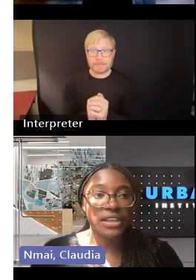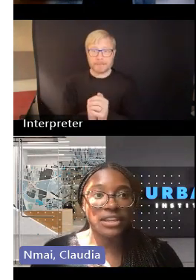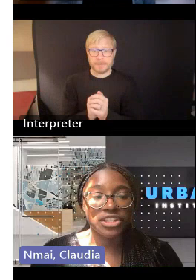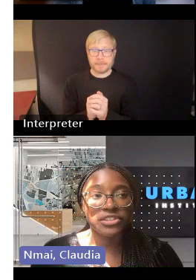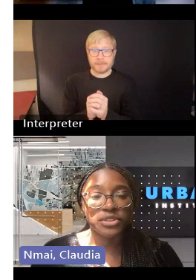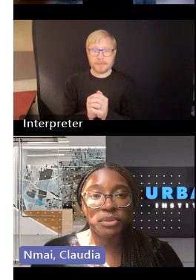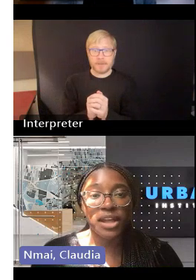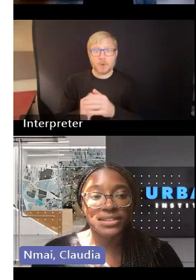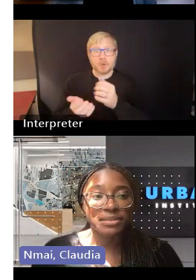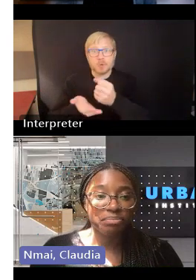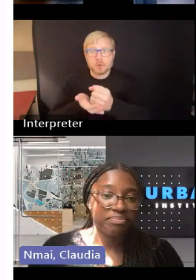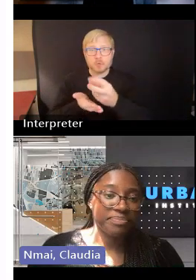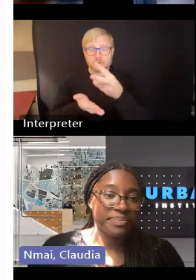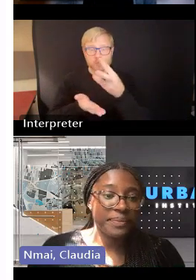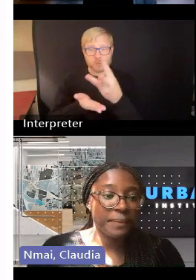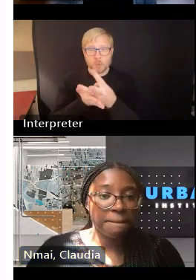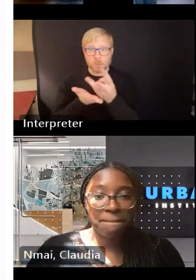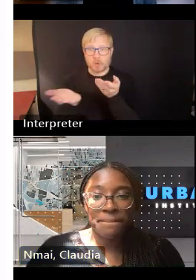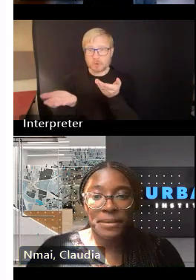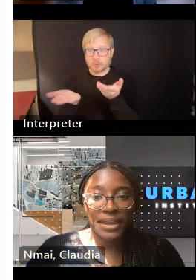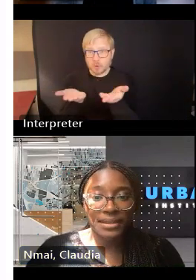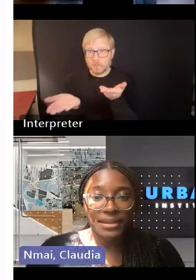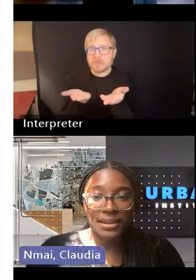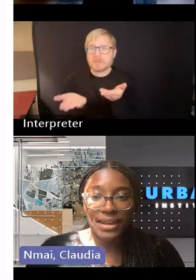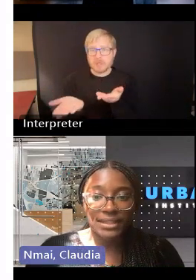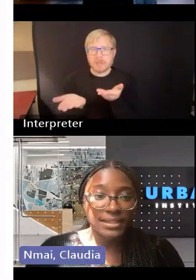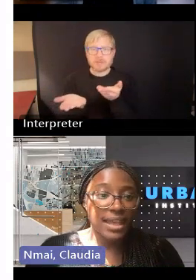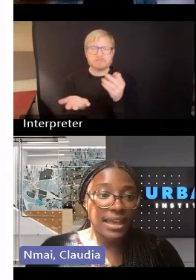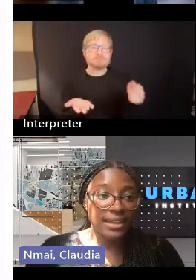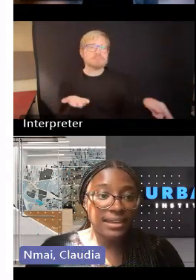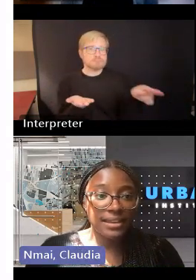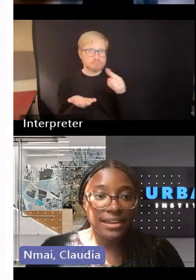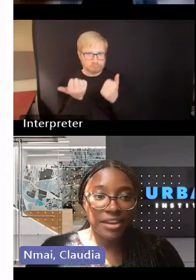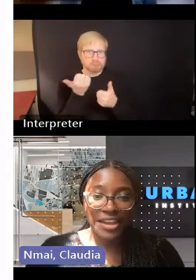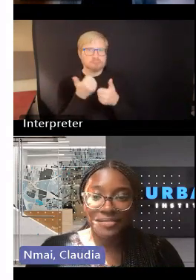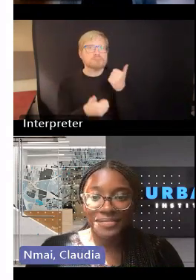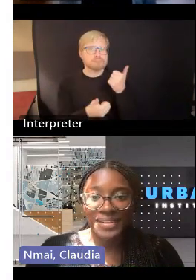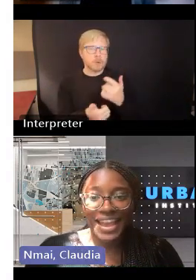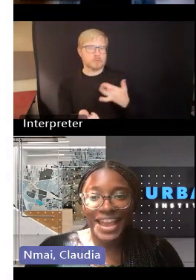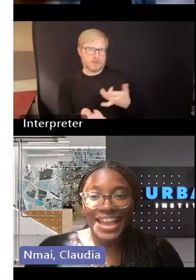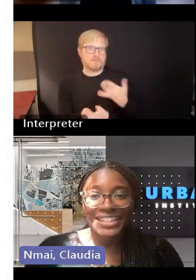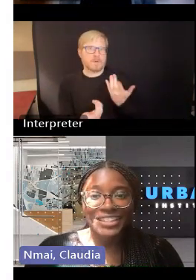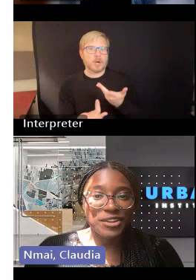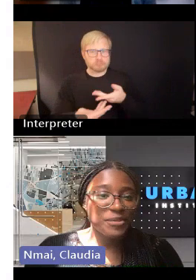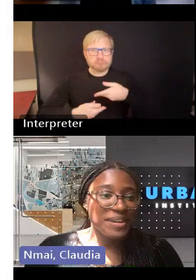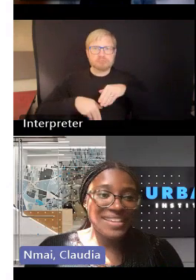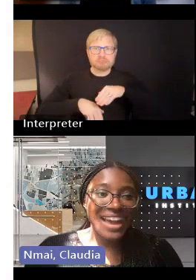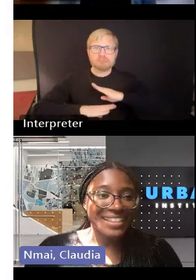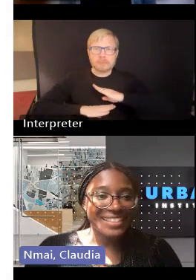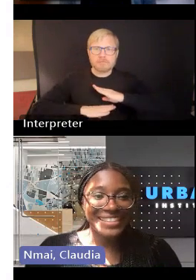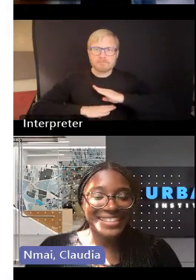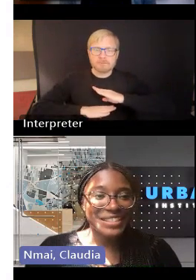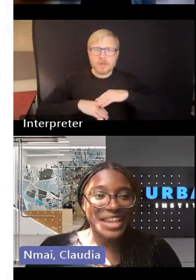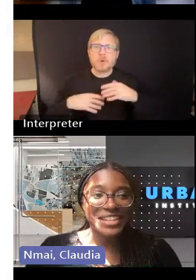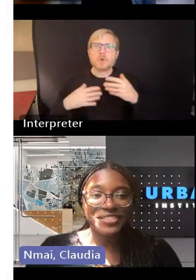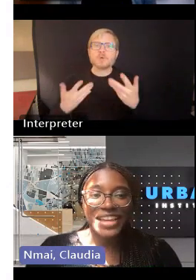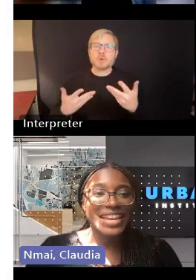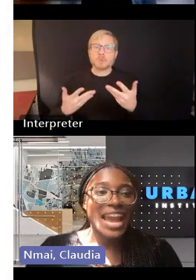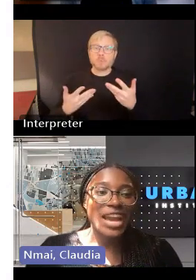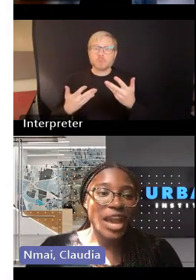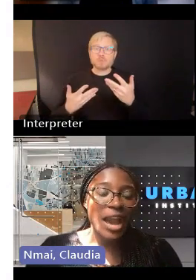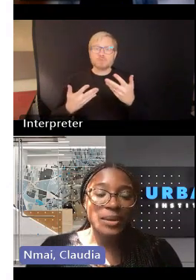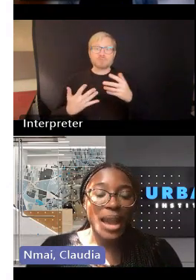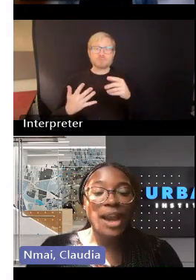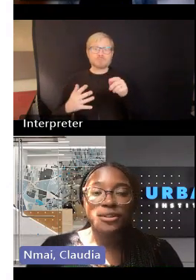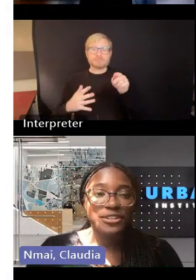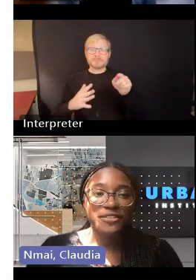them and felt like a just response. Okay, next slide. Okay. And so, yeah, this is kind of